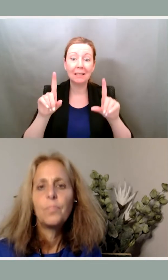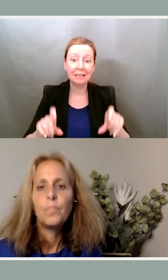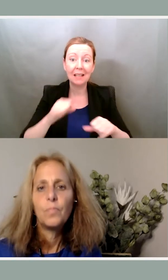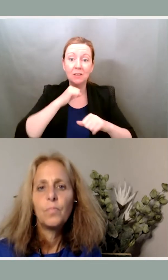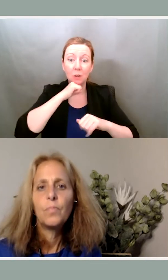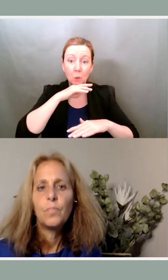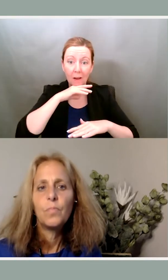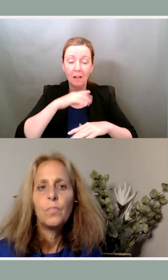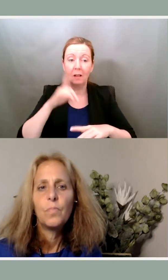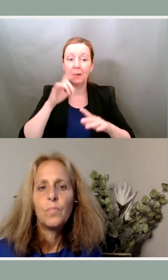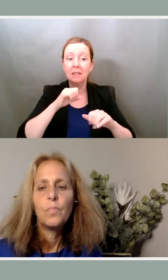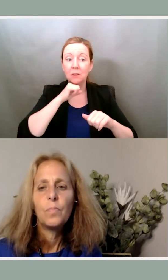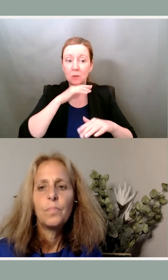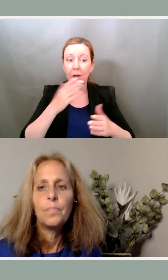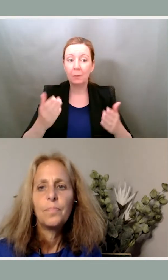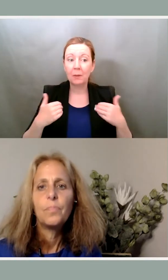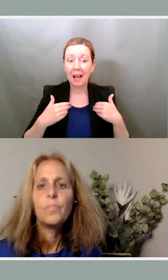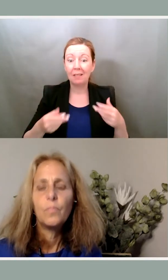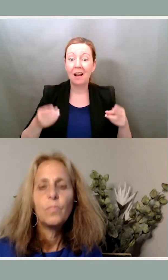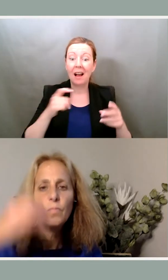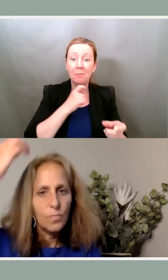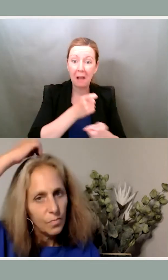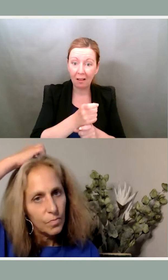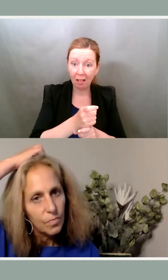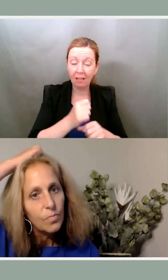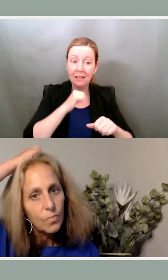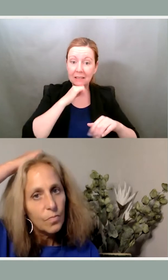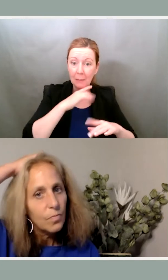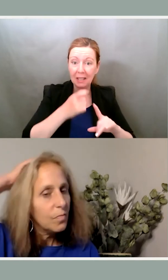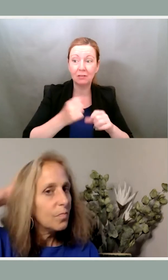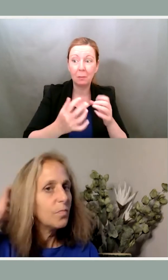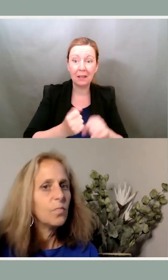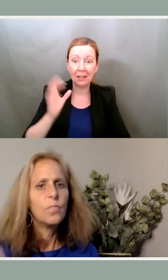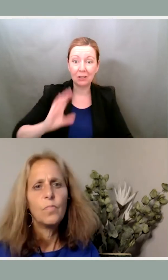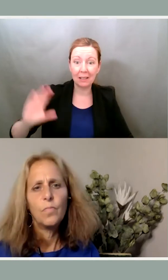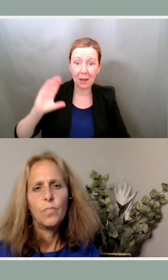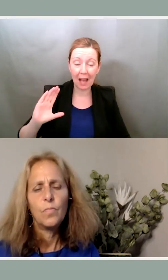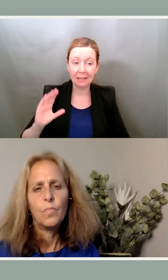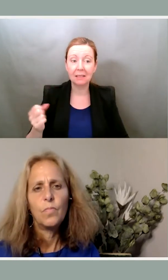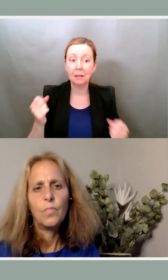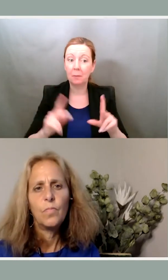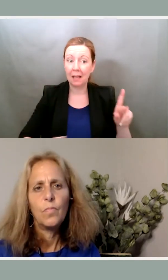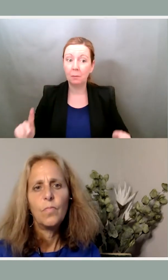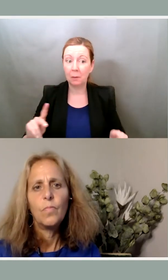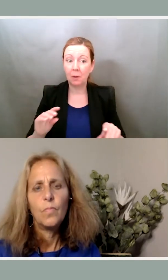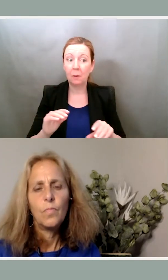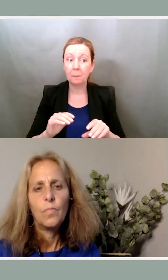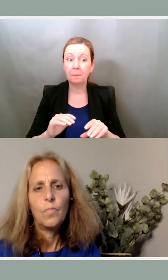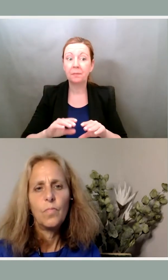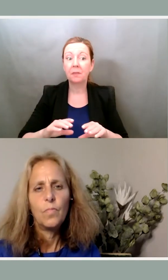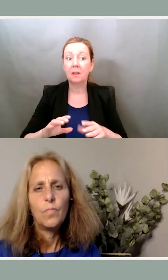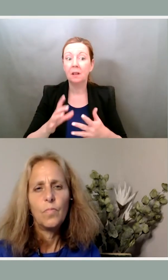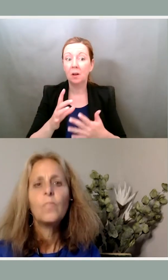mean, the soil, for example, may have some of the heavy metal contaminations from years past. Many people, especially in urban settings, opt for